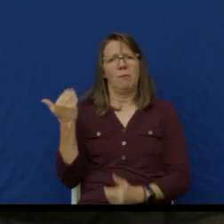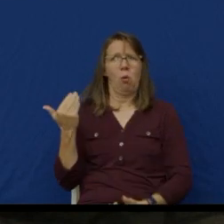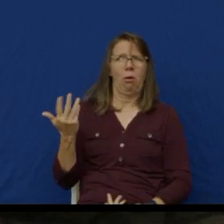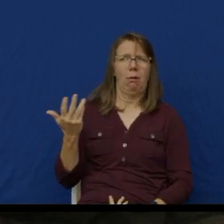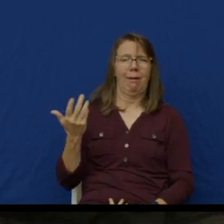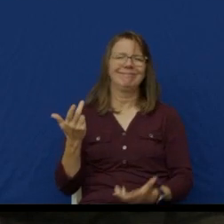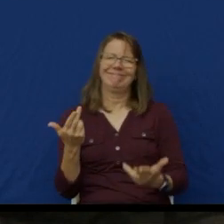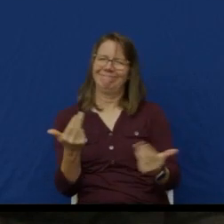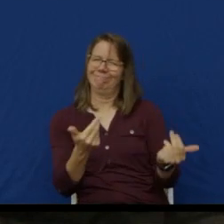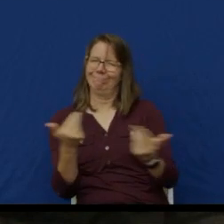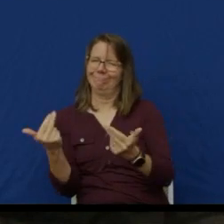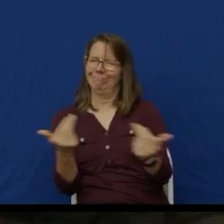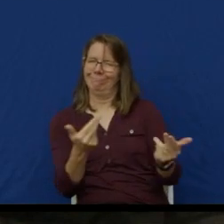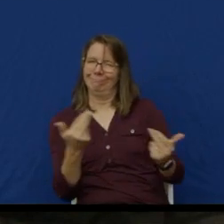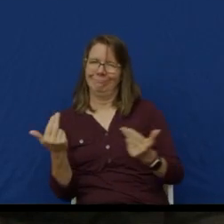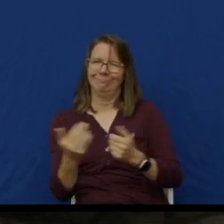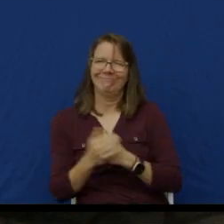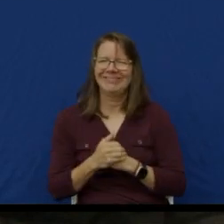discussion? No?